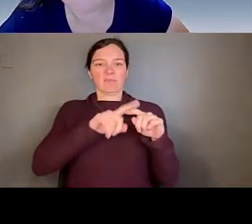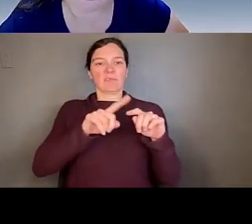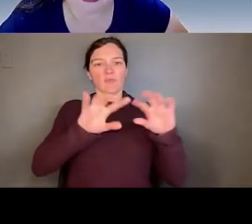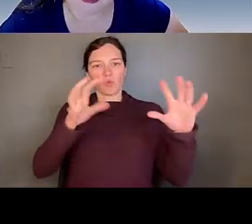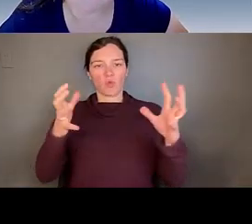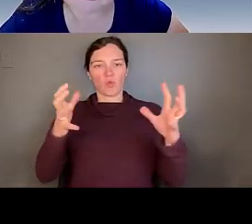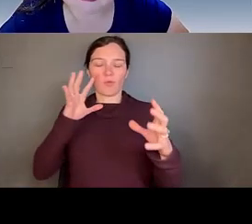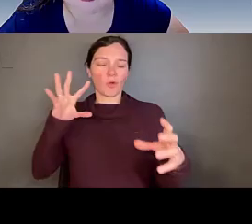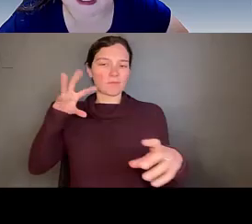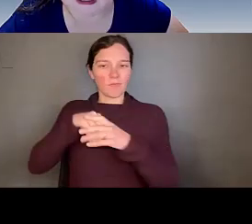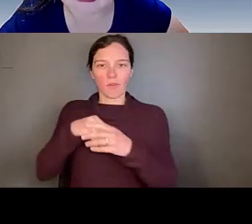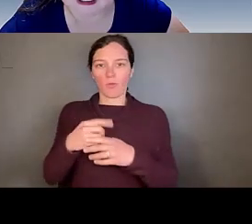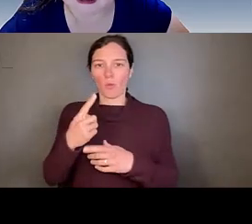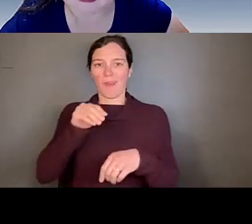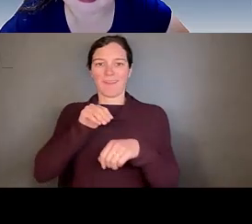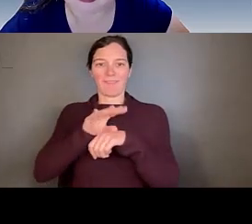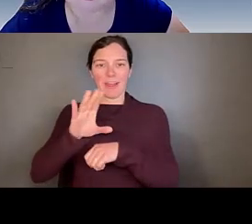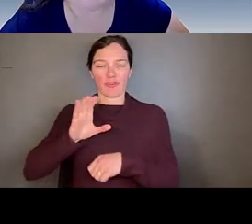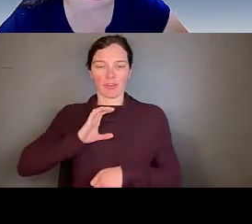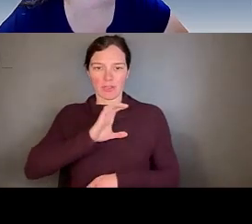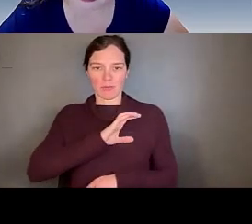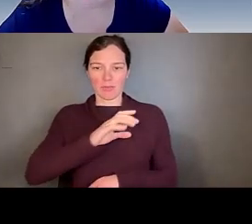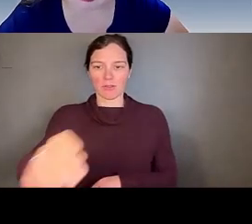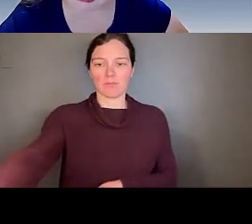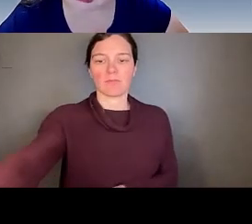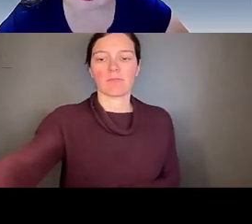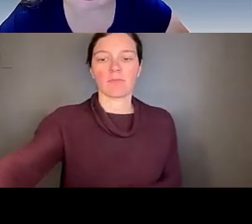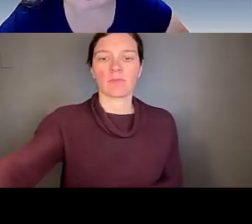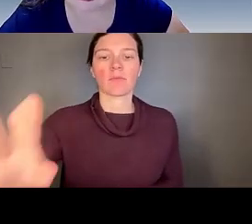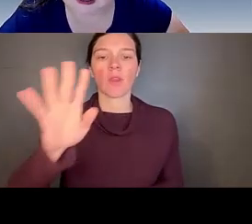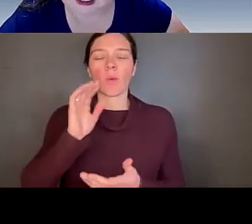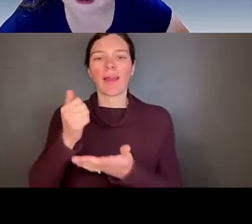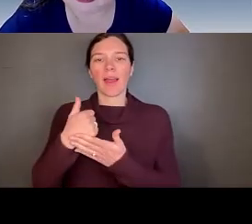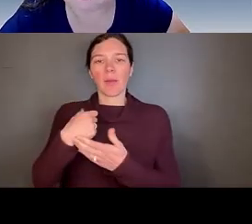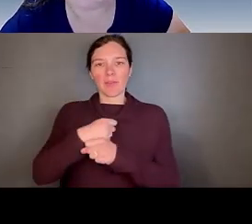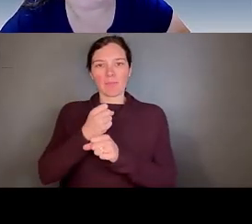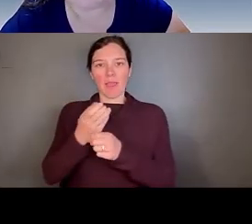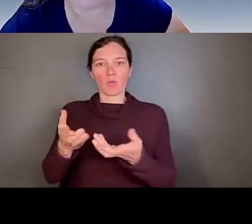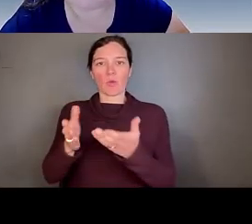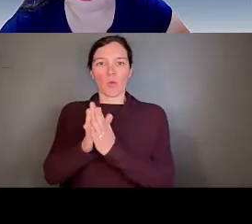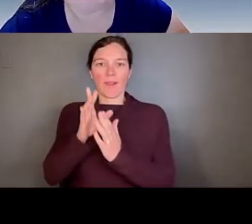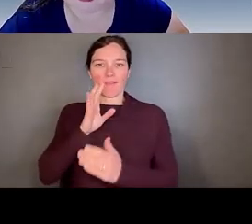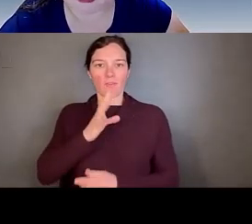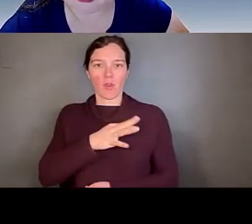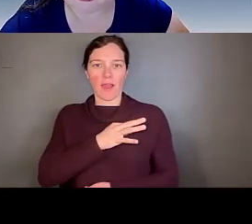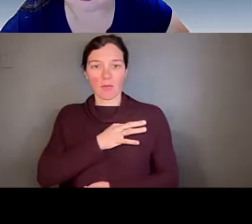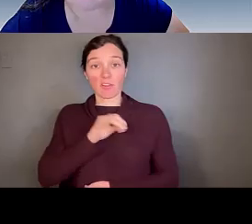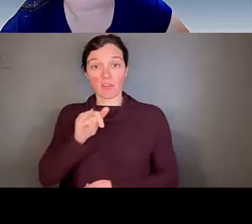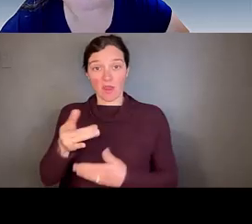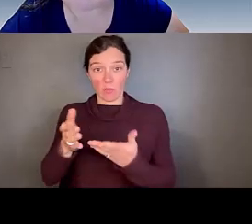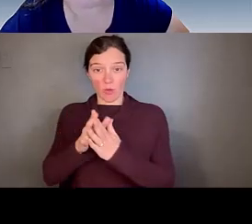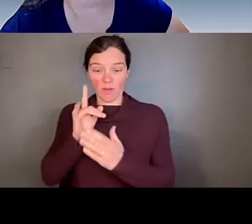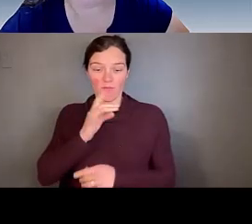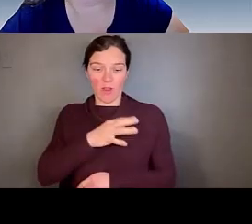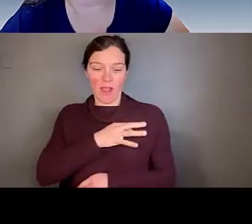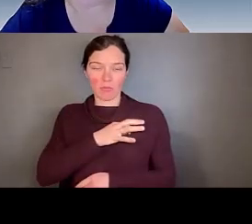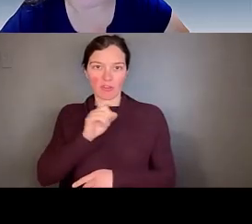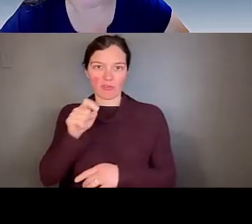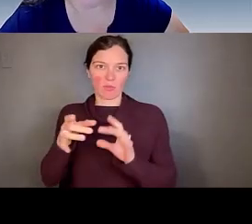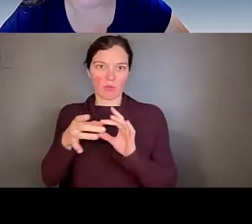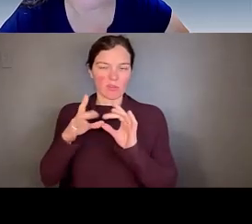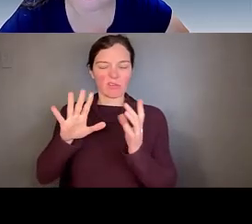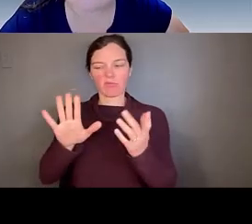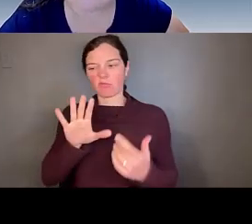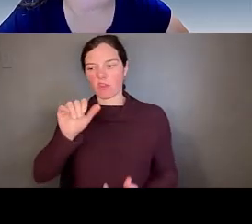committee. They're going to help us create a request for applications. And those requests for applications should come out somewhere